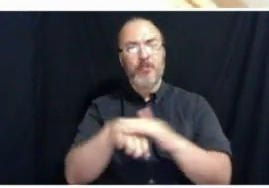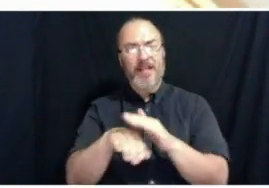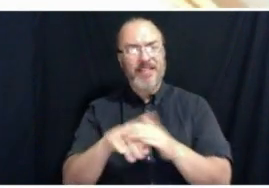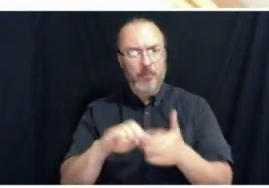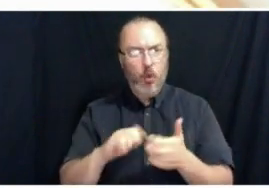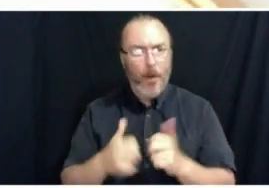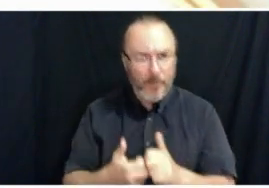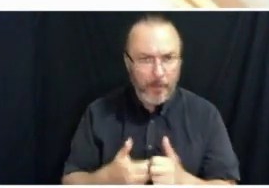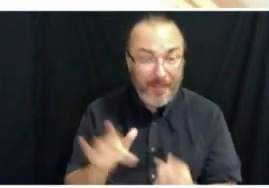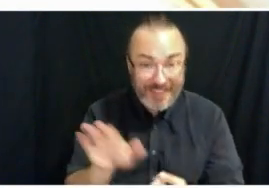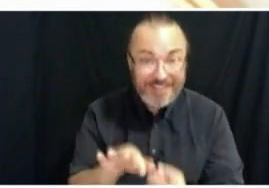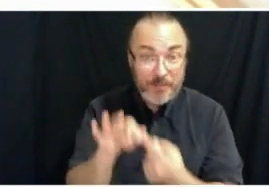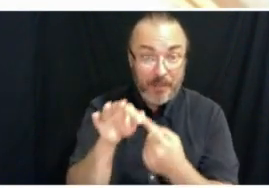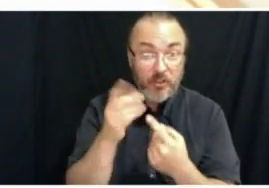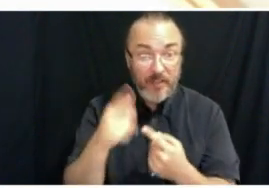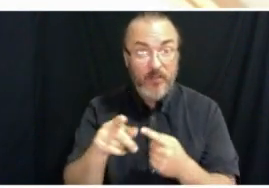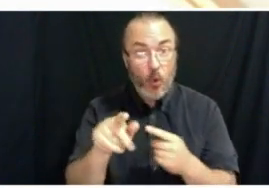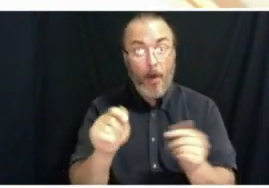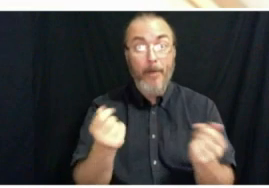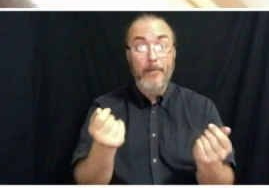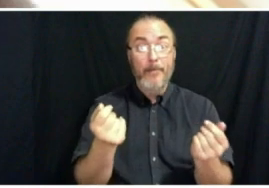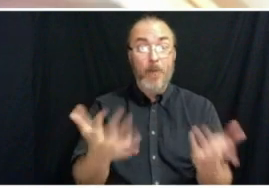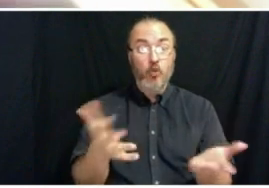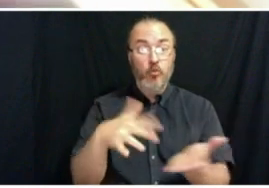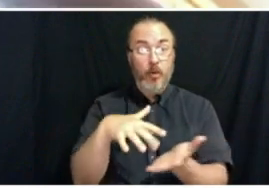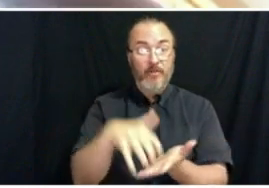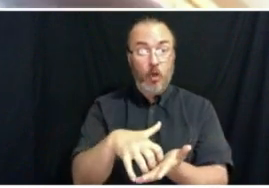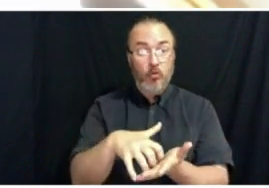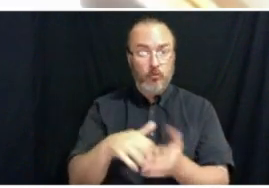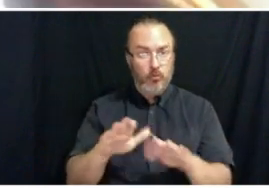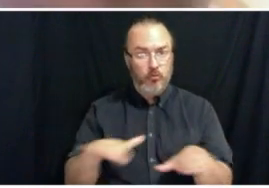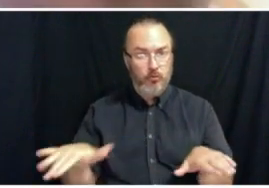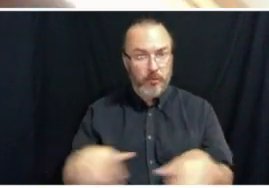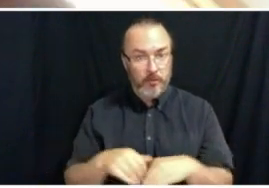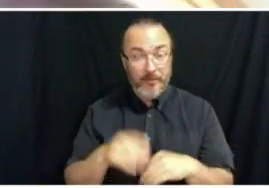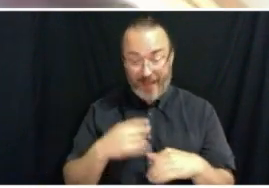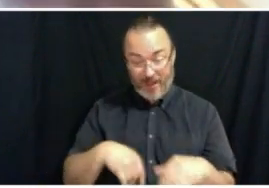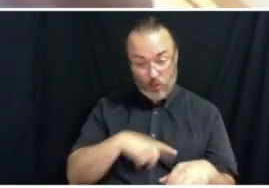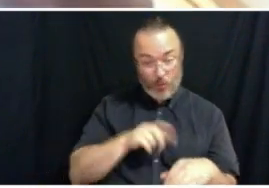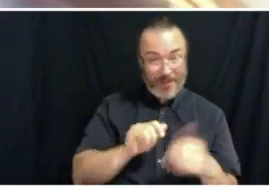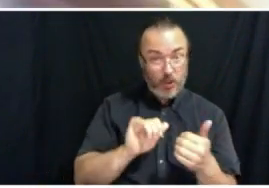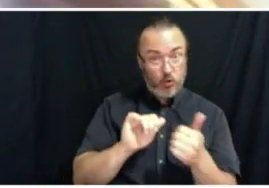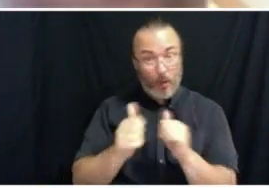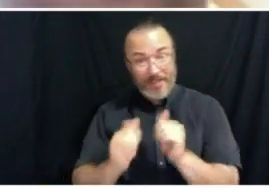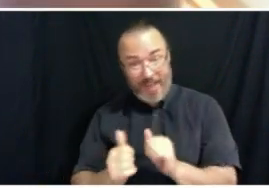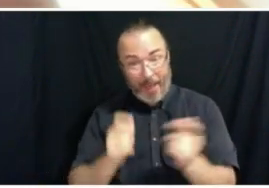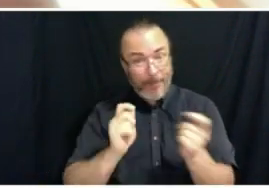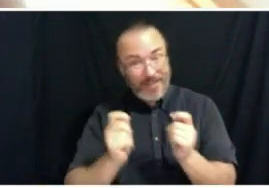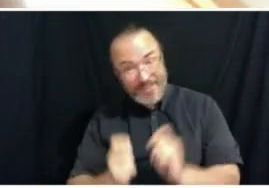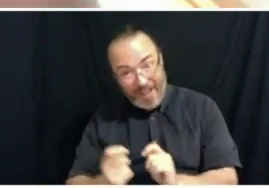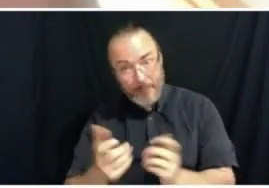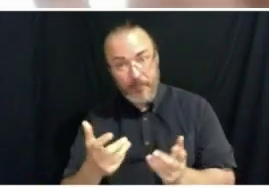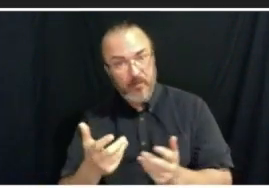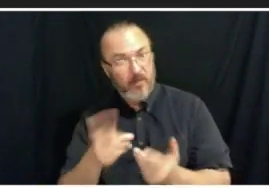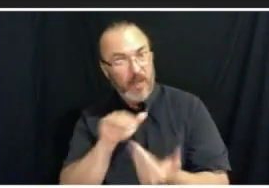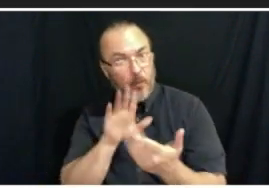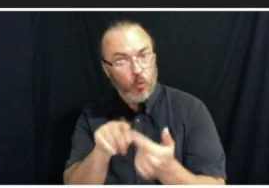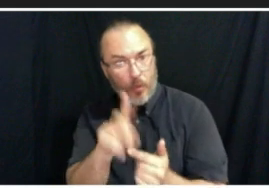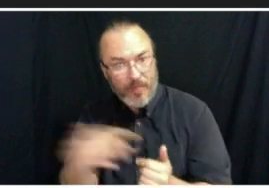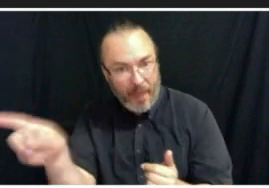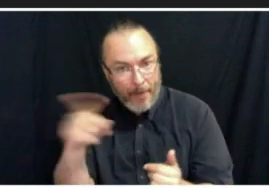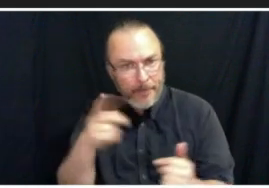kids with multiple vulnerabilities, and the need to adapt these approaches, right? Like, obviously we know there are some best practices,